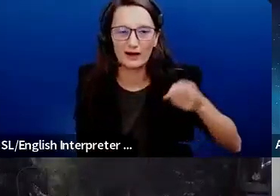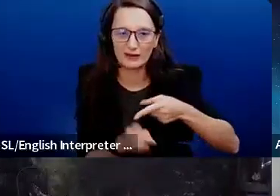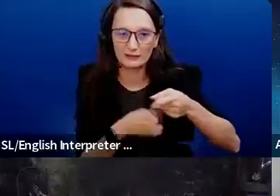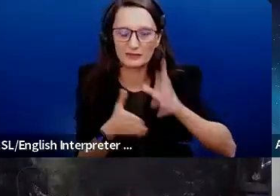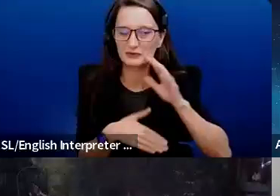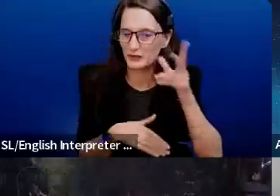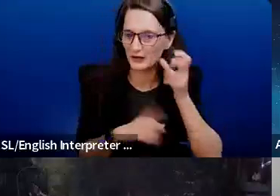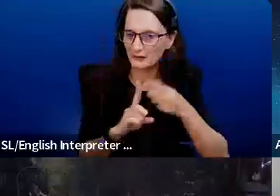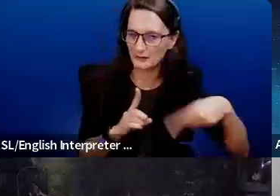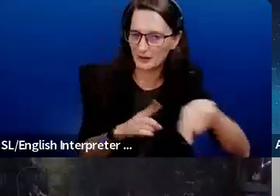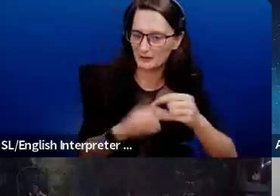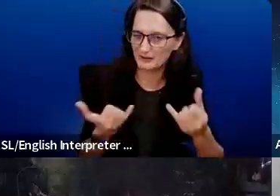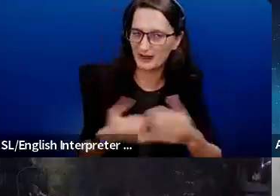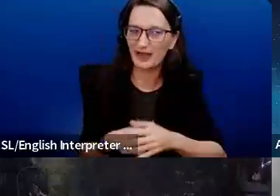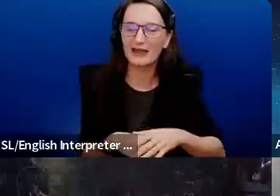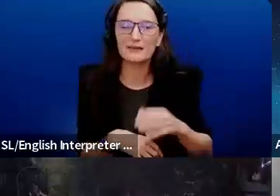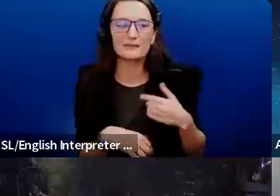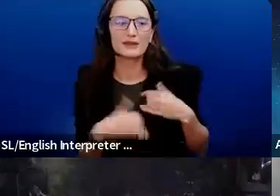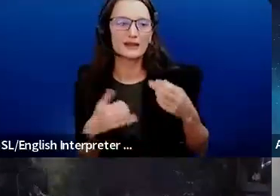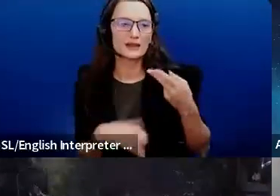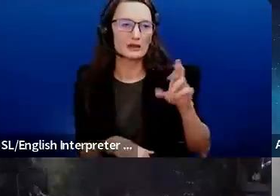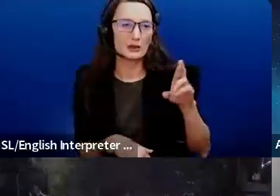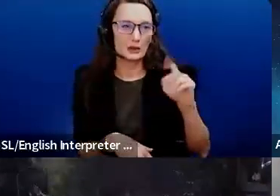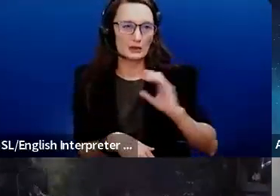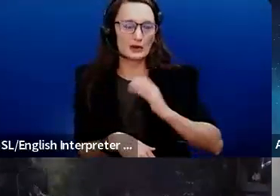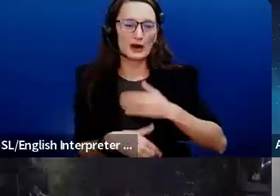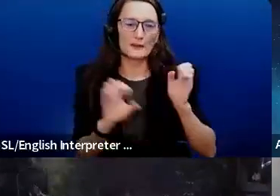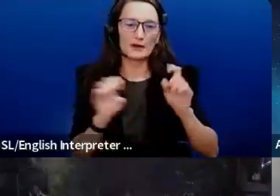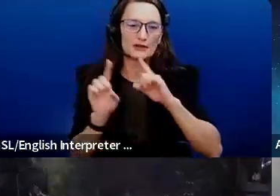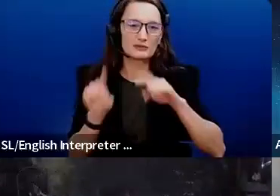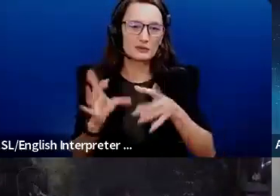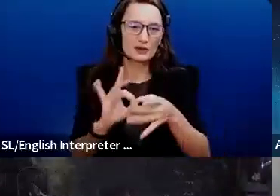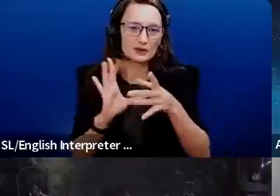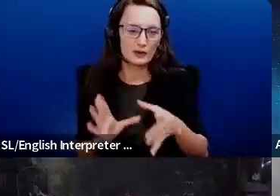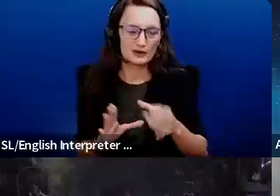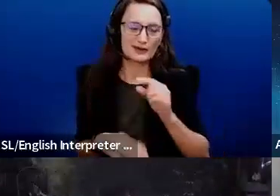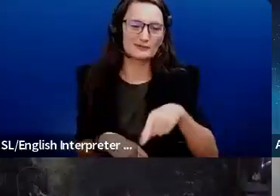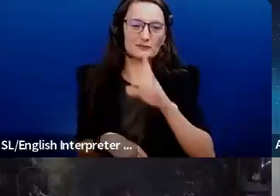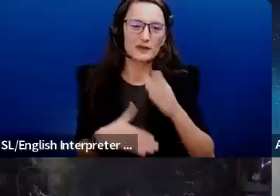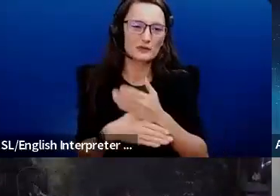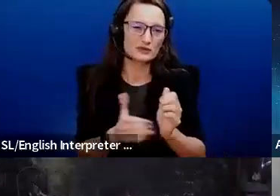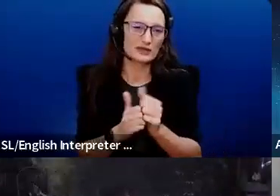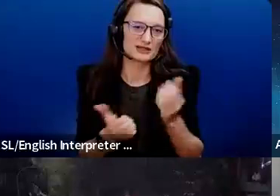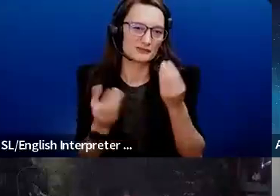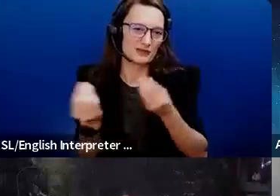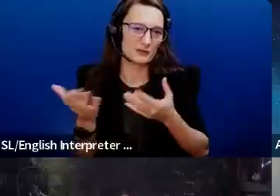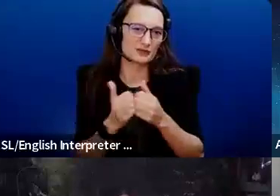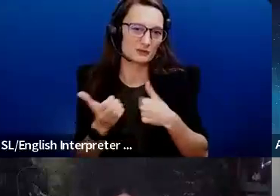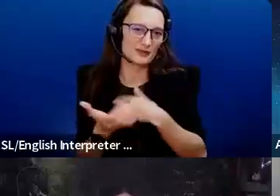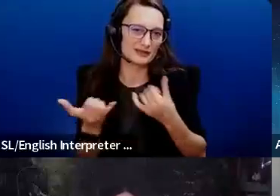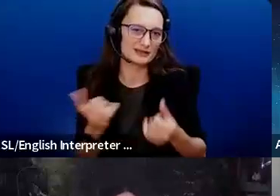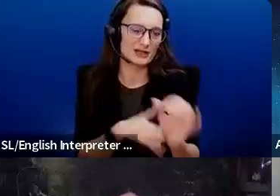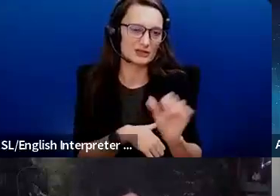today. And good morning to Hubert. He is our Emergency Response Coordinator, and he's going to share some stuff with us today as well. And good morning